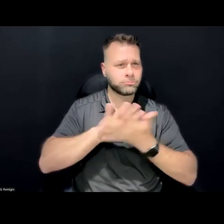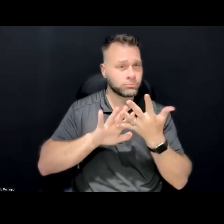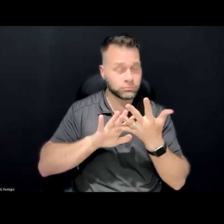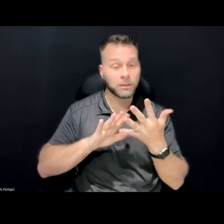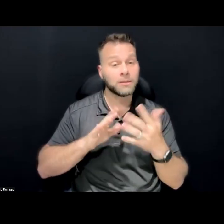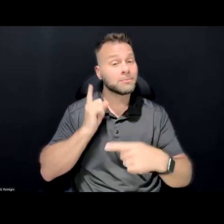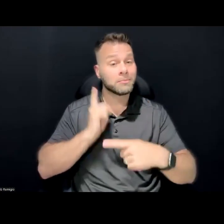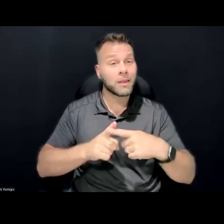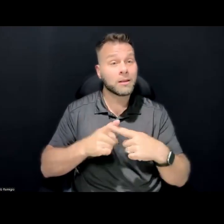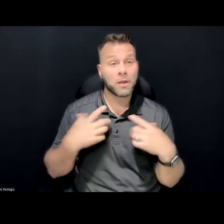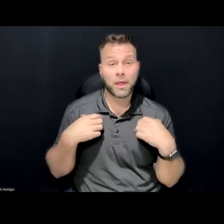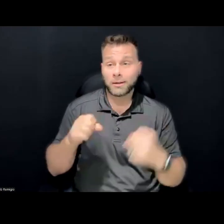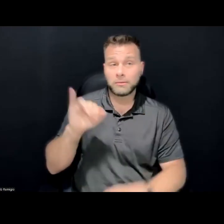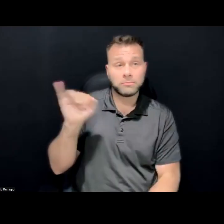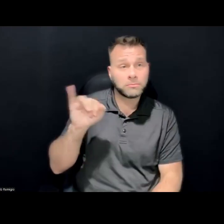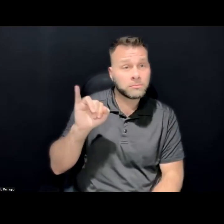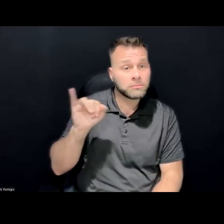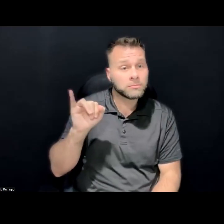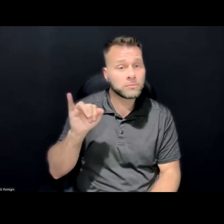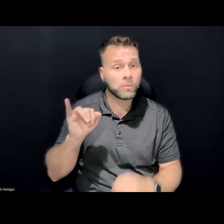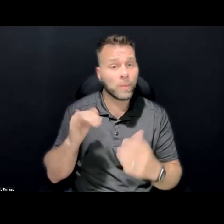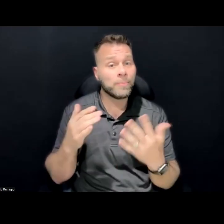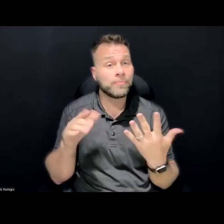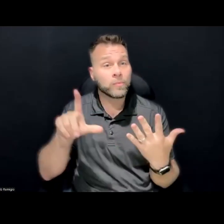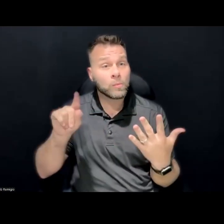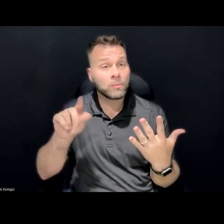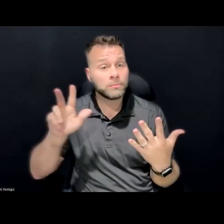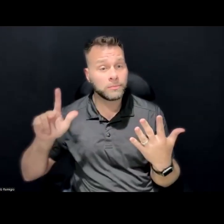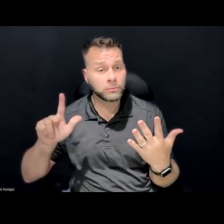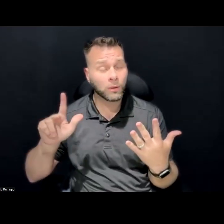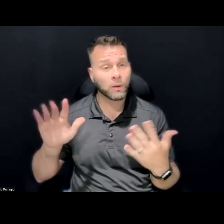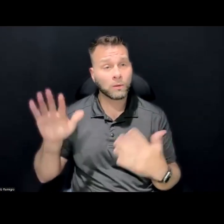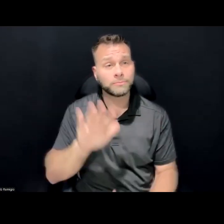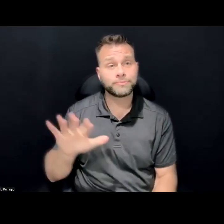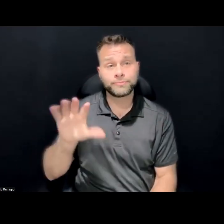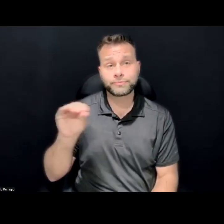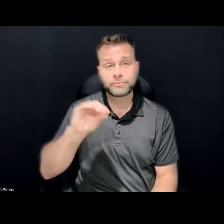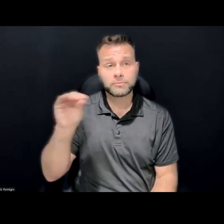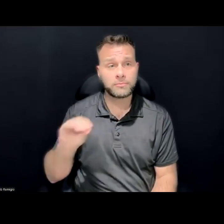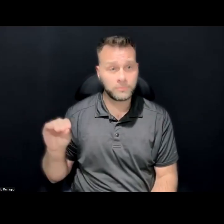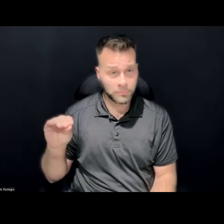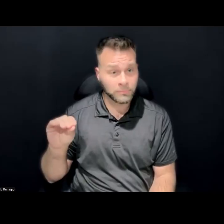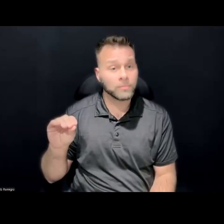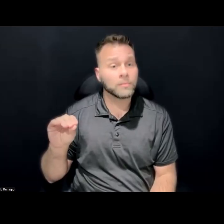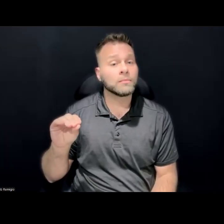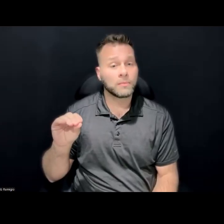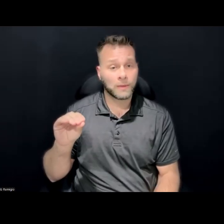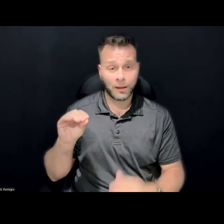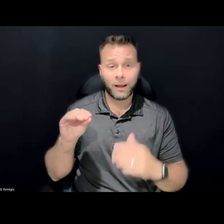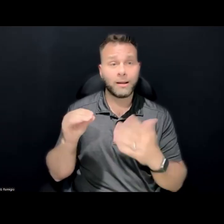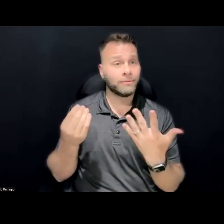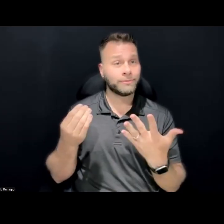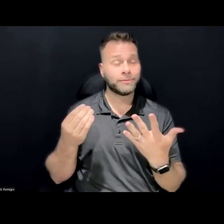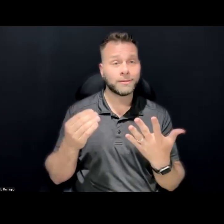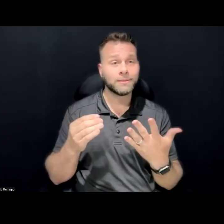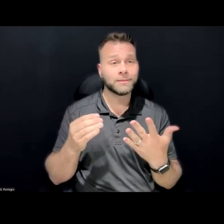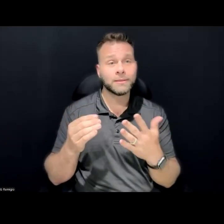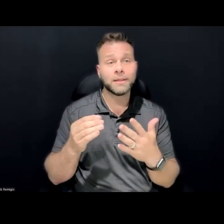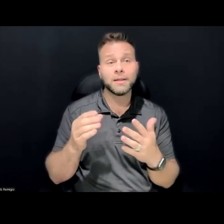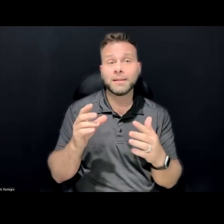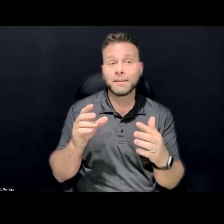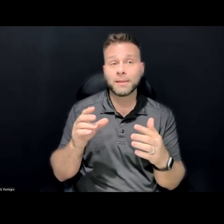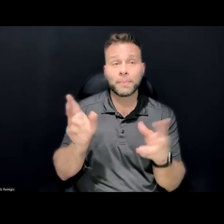of uninsured rates as of 2023, approximately 50% of likely undocumented